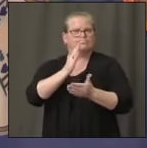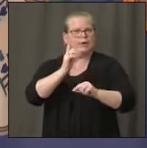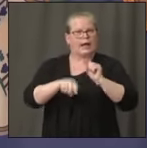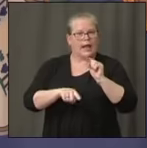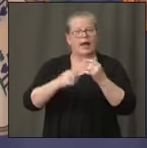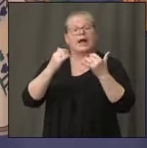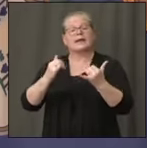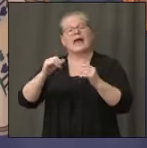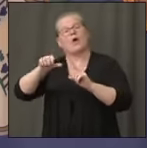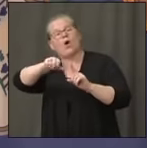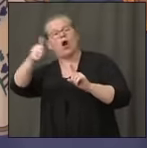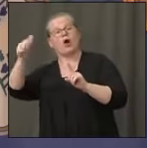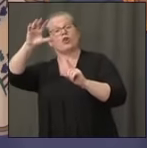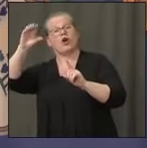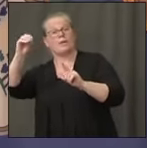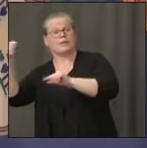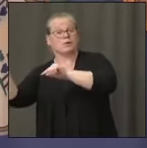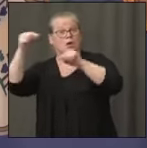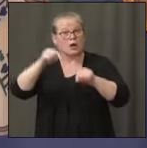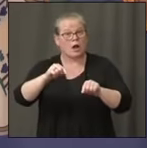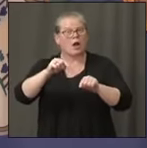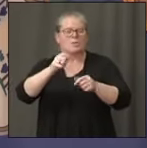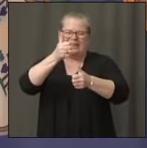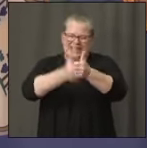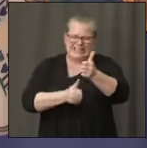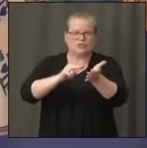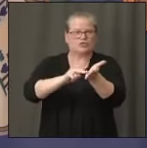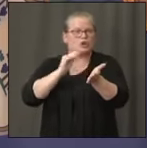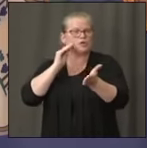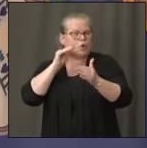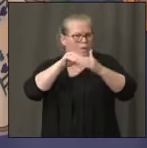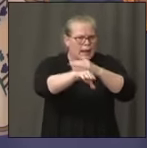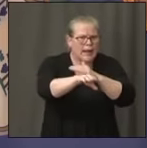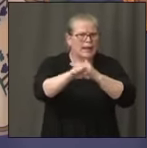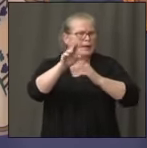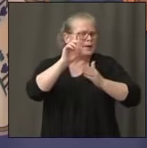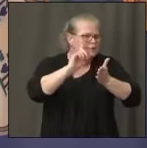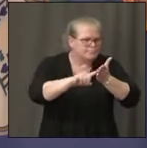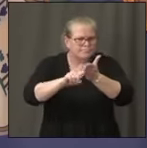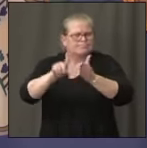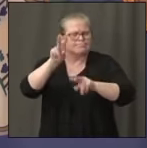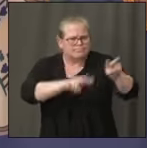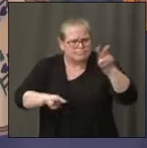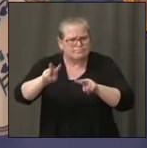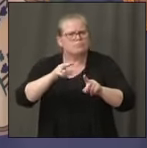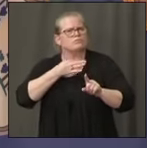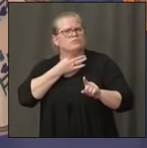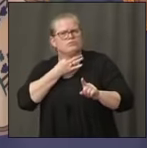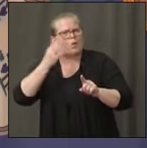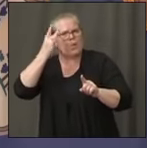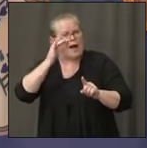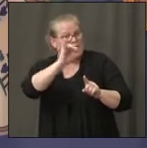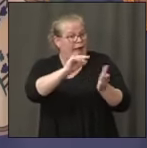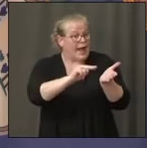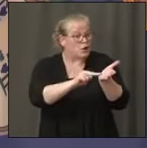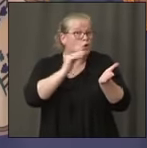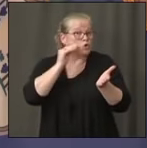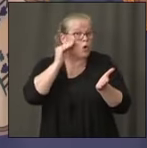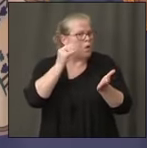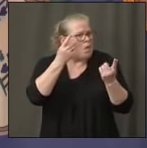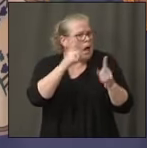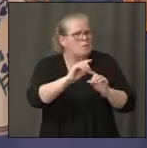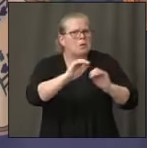our request, go to each and every one of these nursing homes. Want to see why there was such a differential. Some had zero infections.